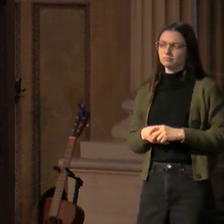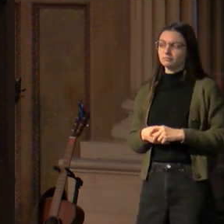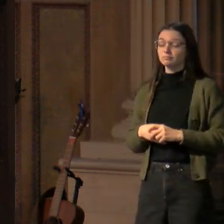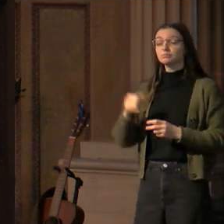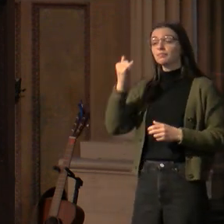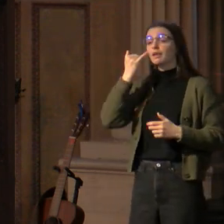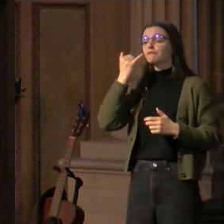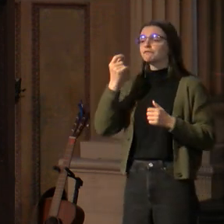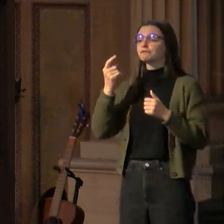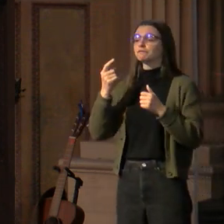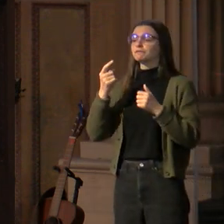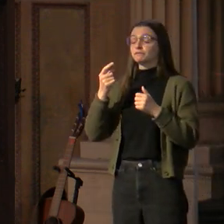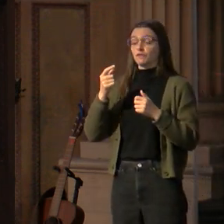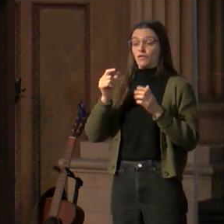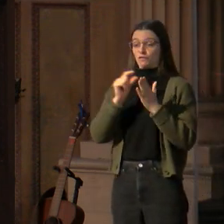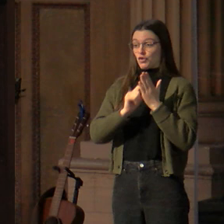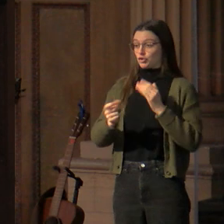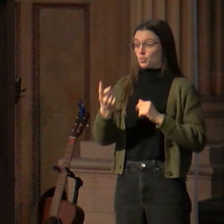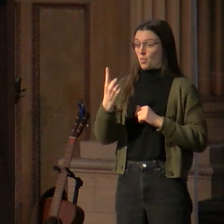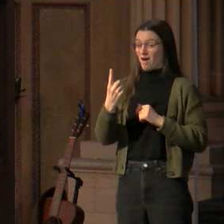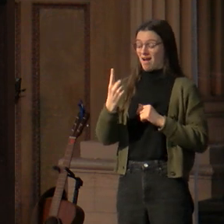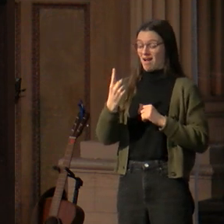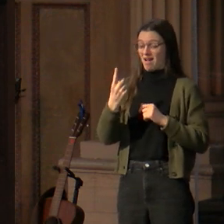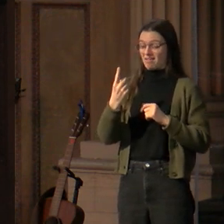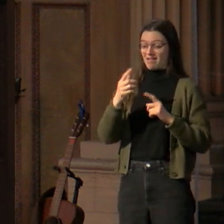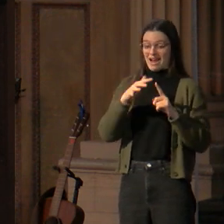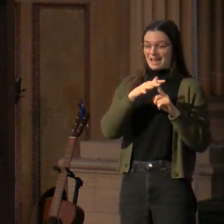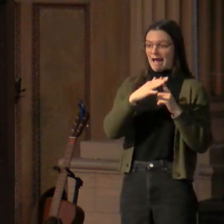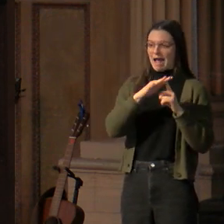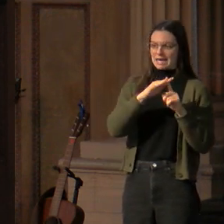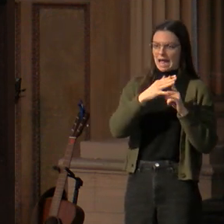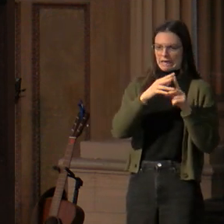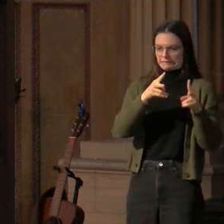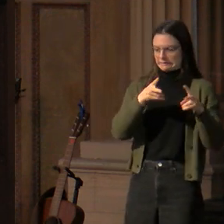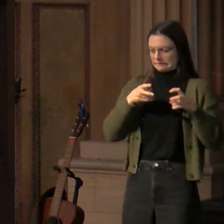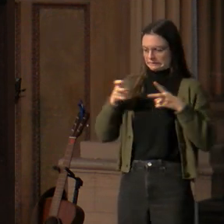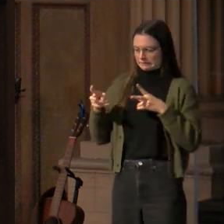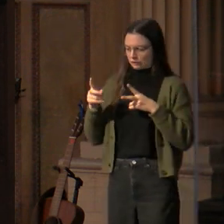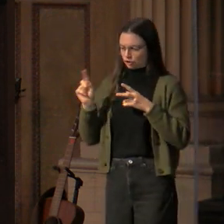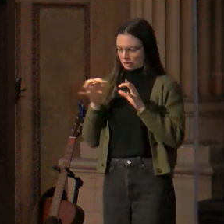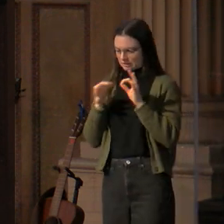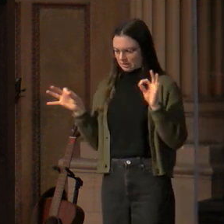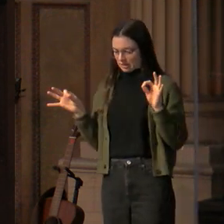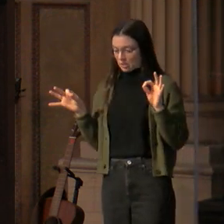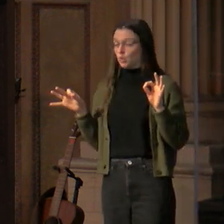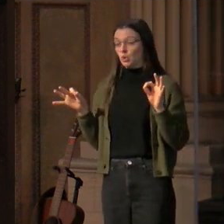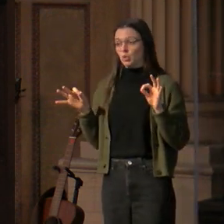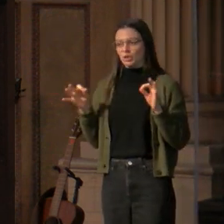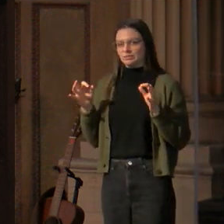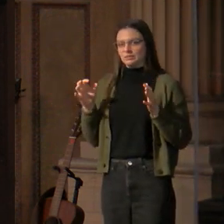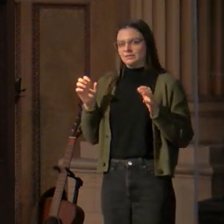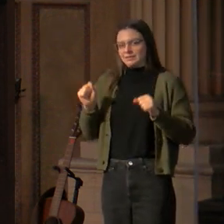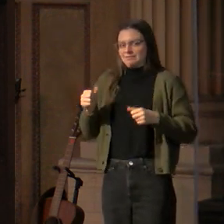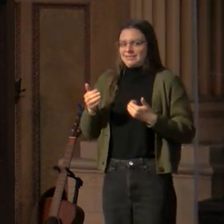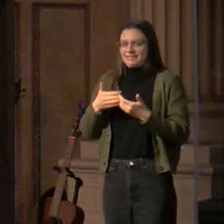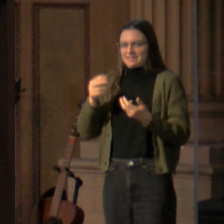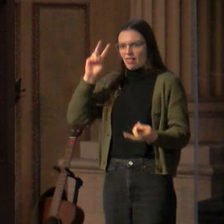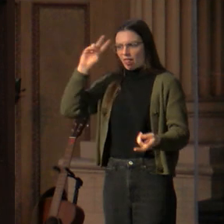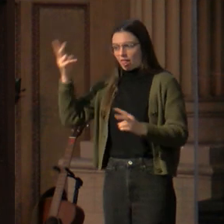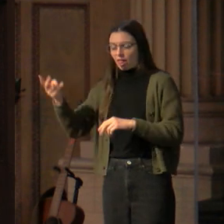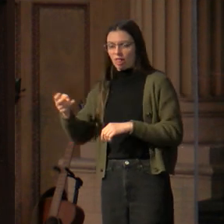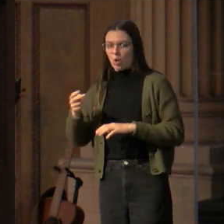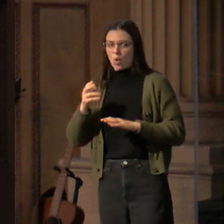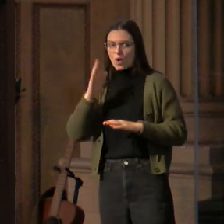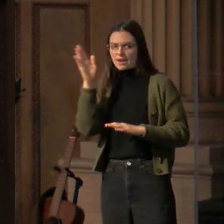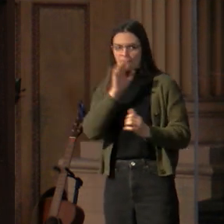So if you take verse one out of context, it could mean that. could mean we don't discern right and wrong, we don't correct anyone ever, we